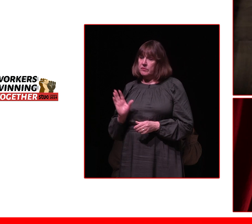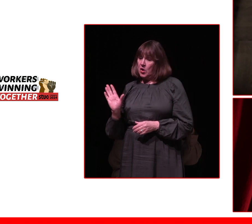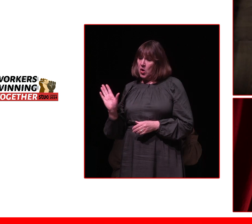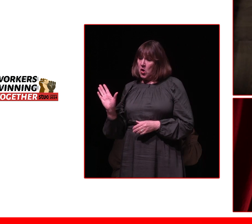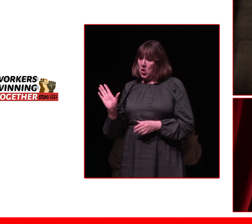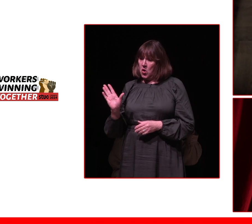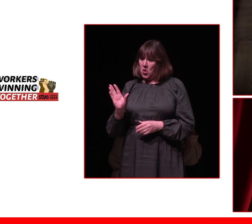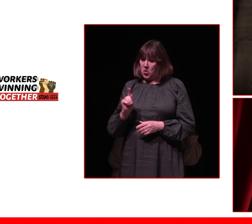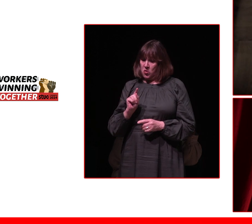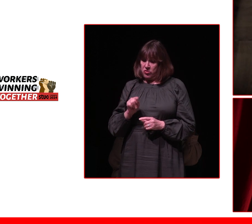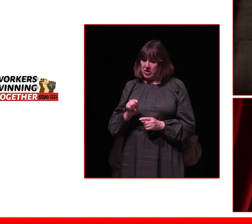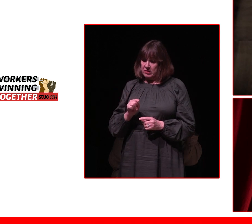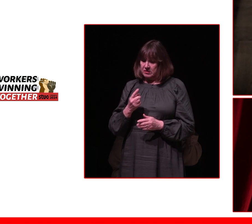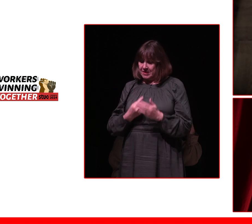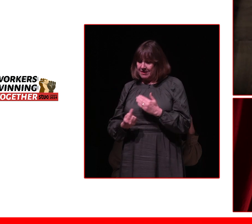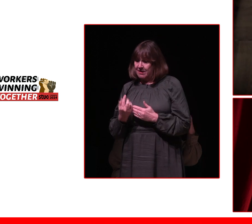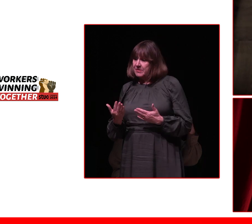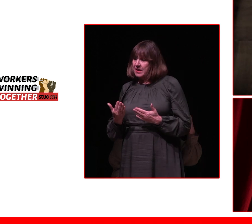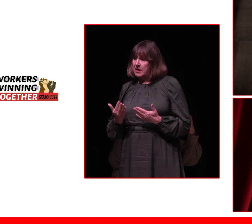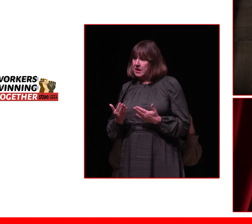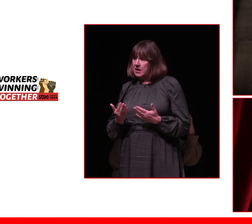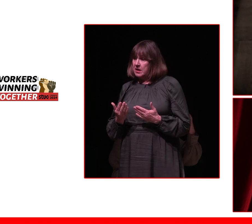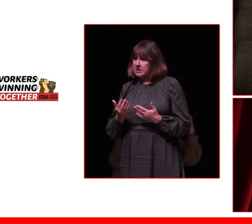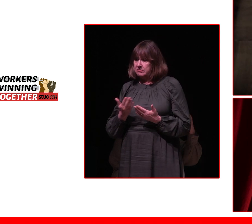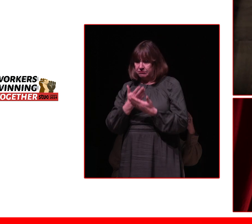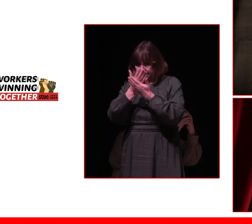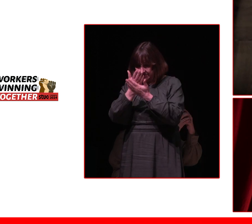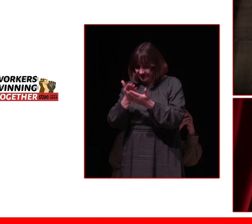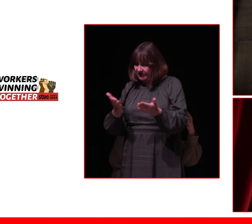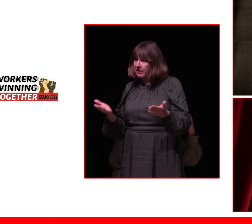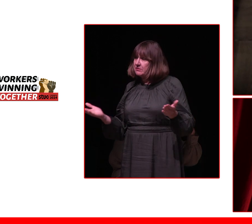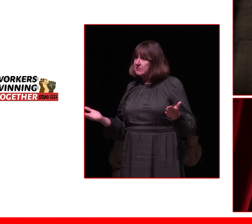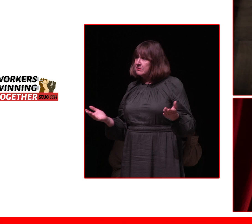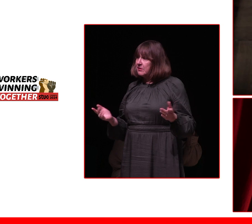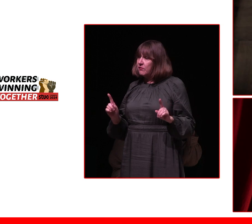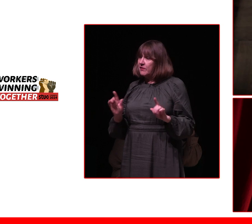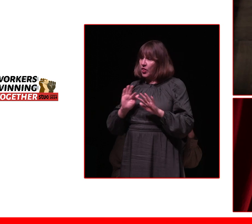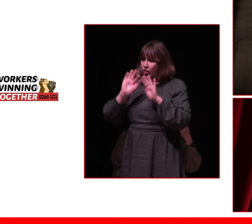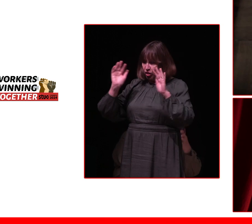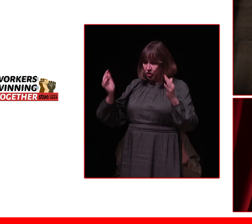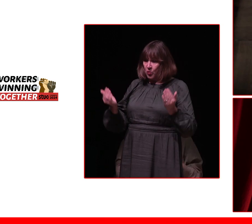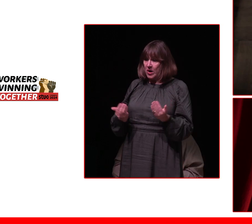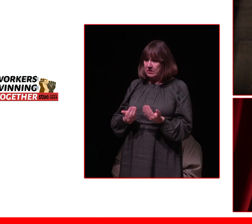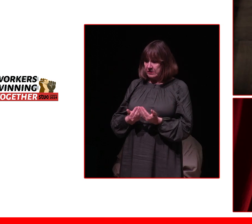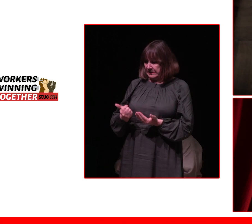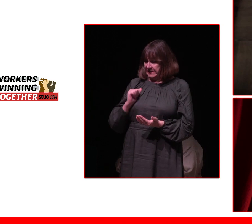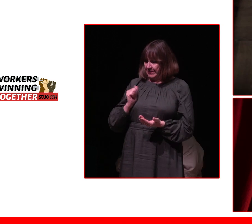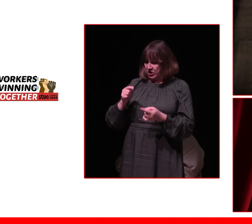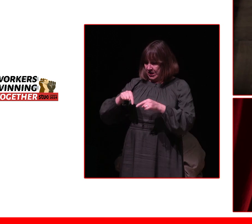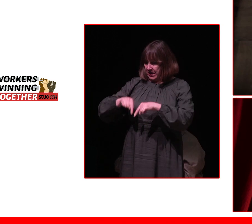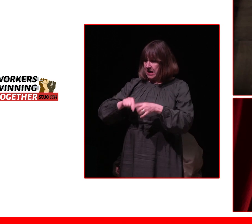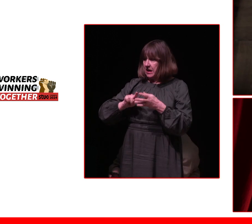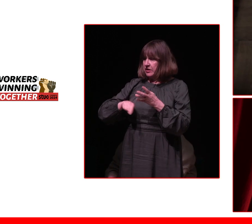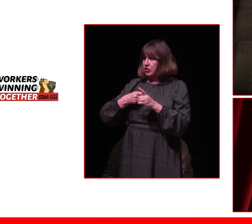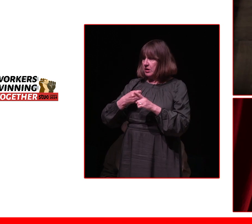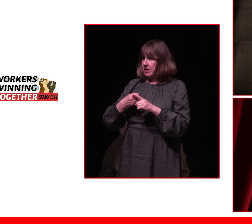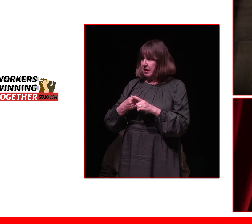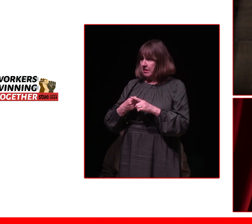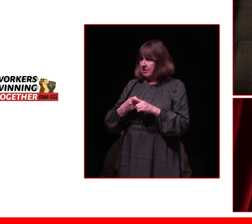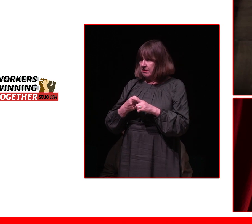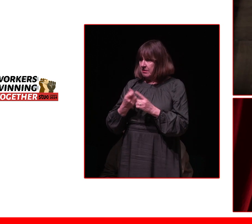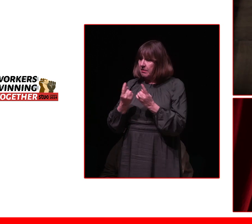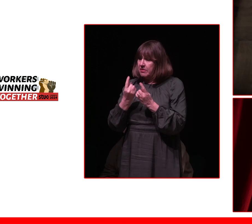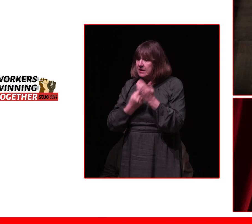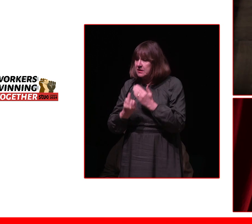this been happening in front of the world and especially here in the UK and nothing being done. All